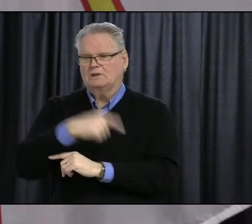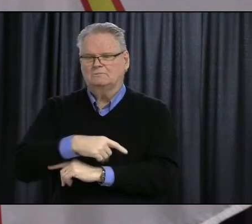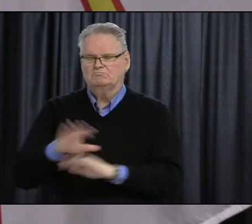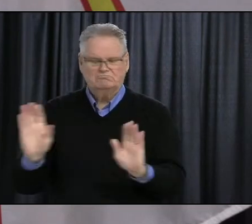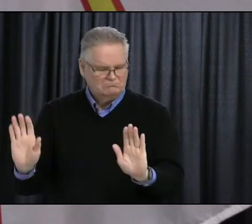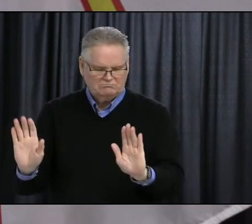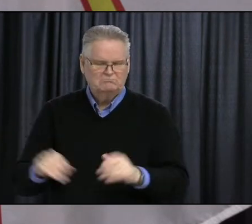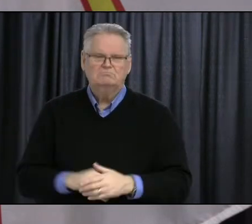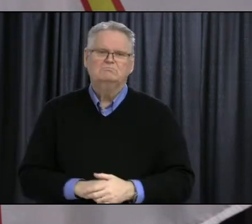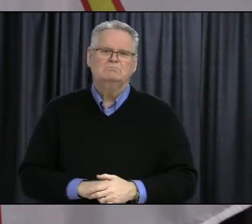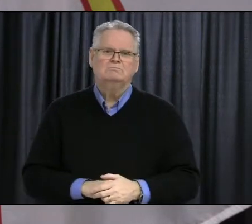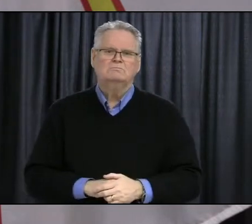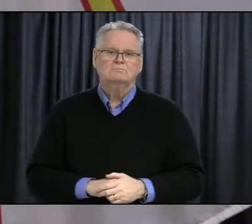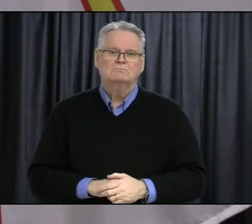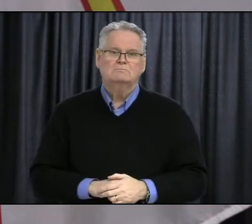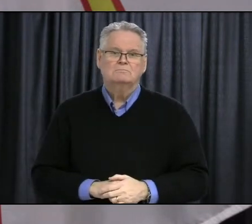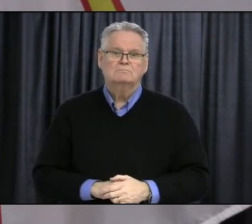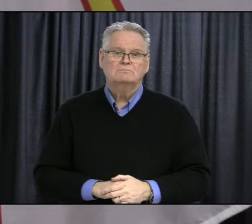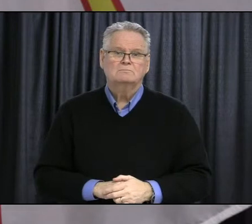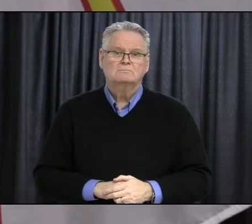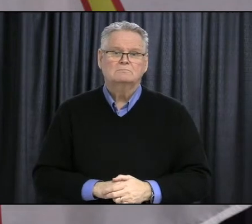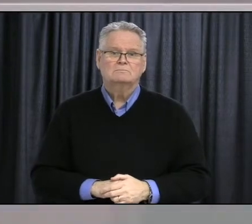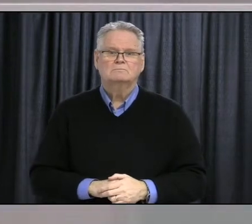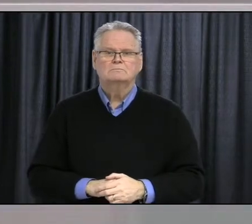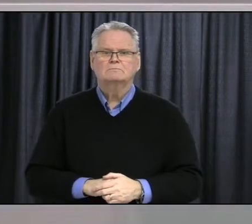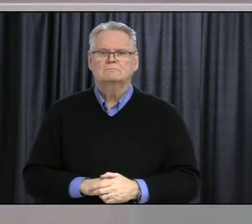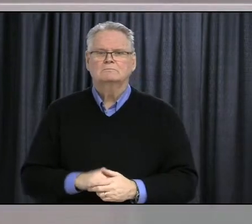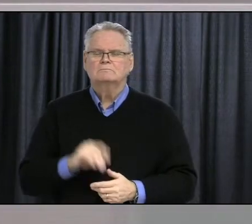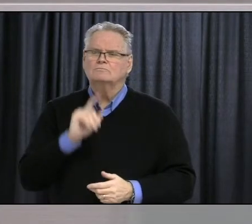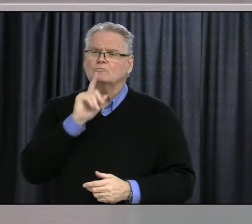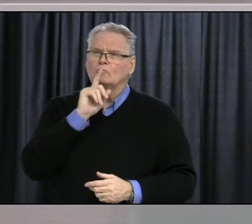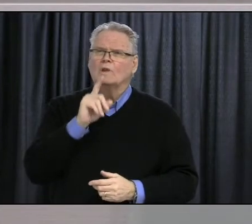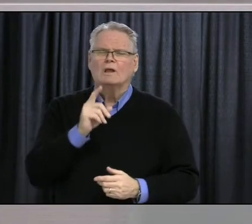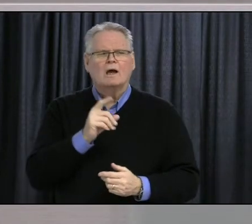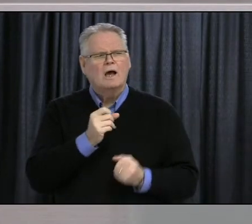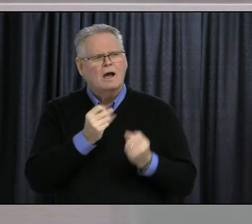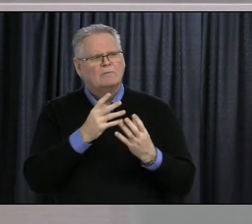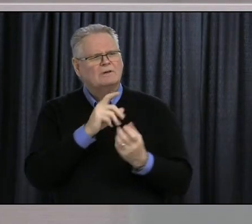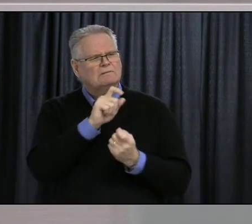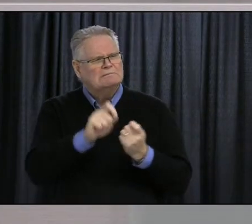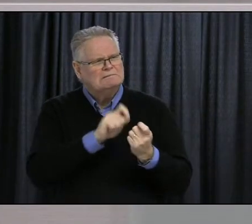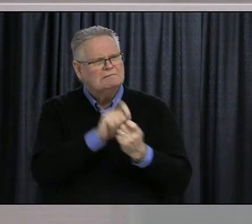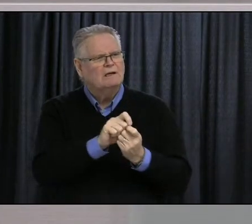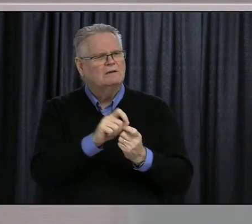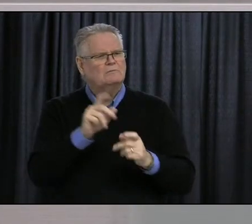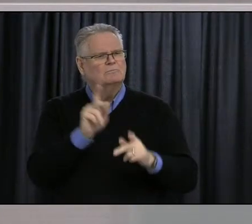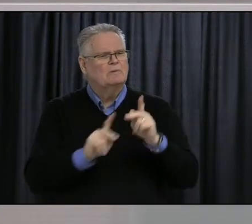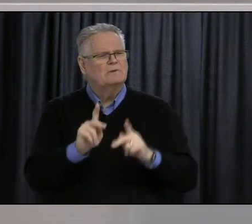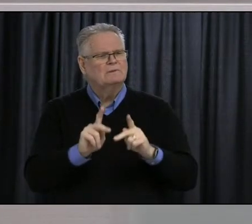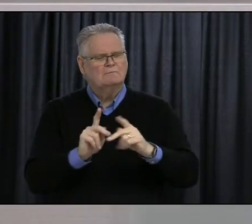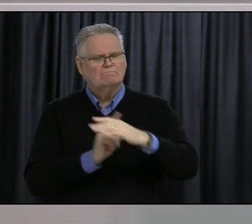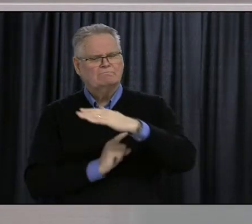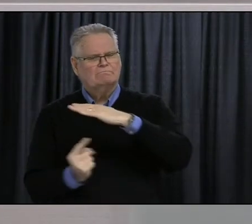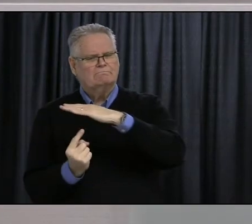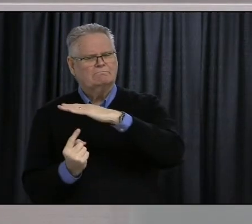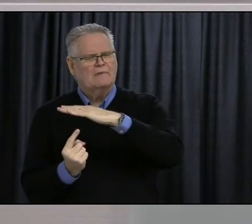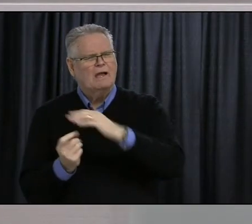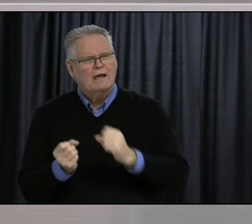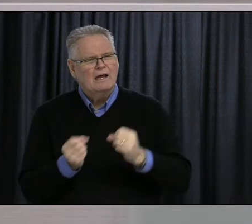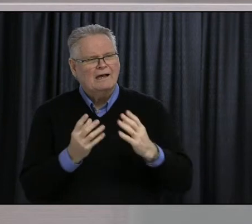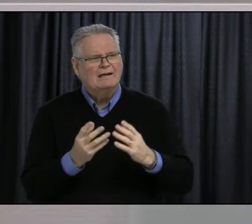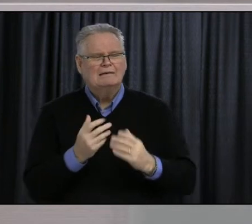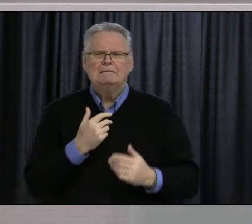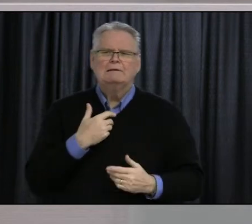who are in quarantine at the moment. Thank you. And earlier you mentioned, COVID tests are being sent now away to the